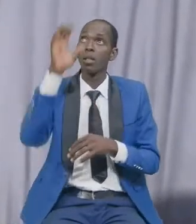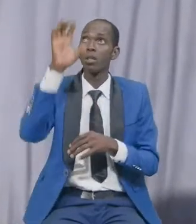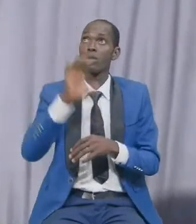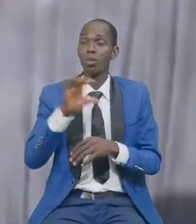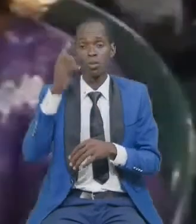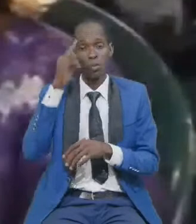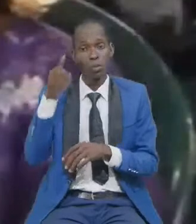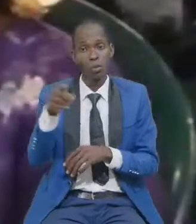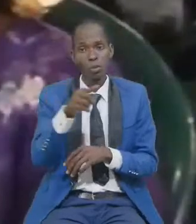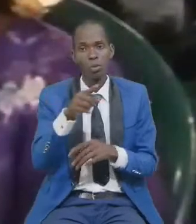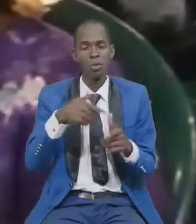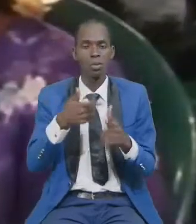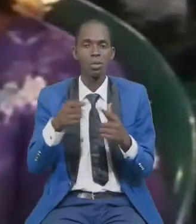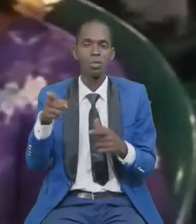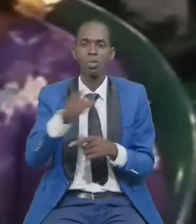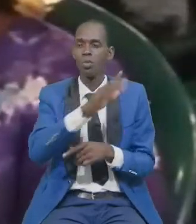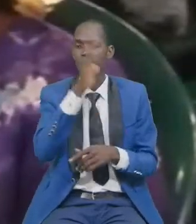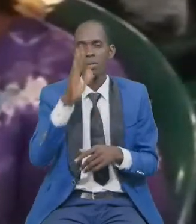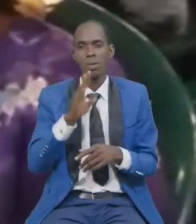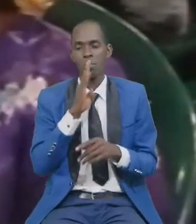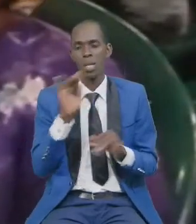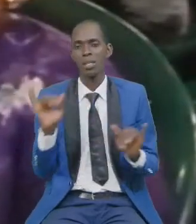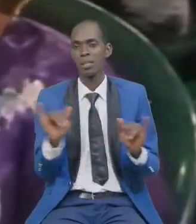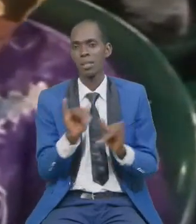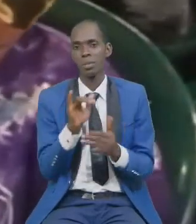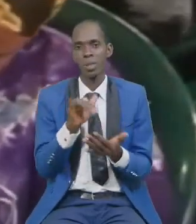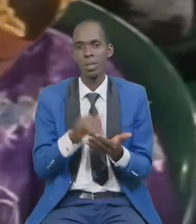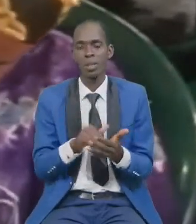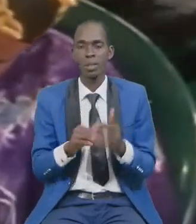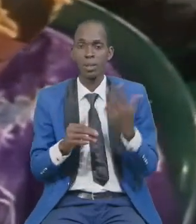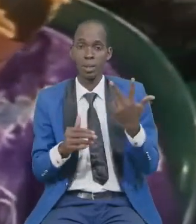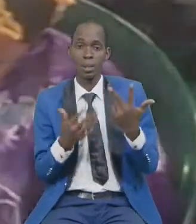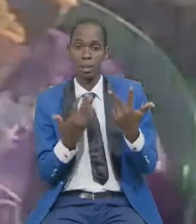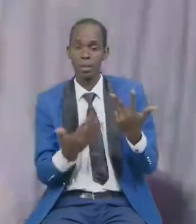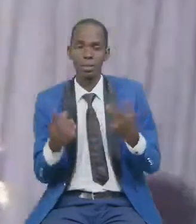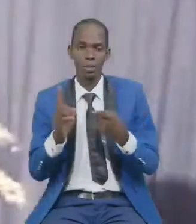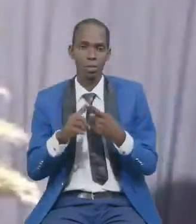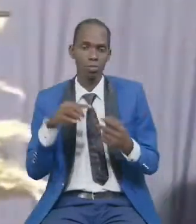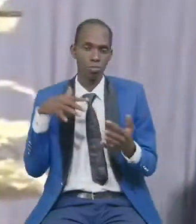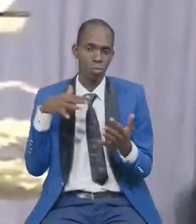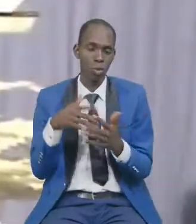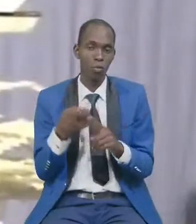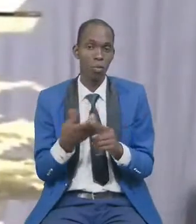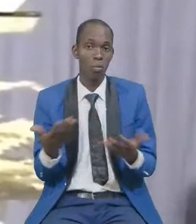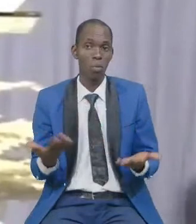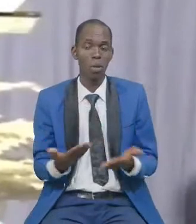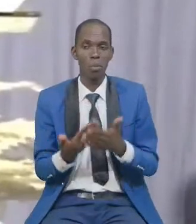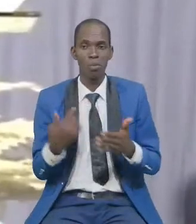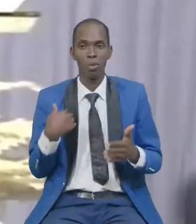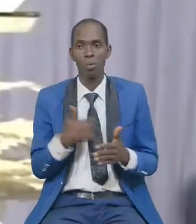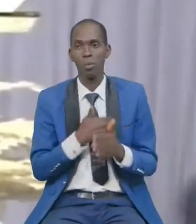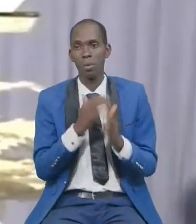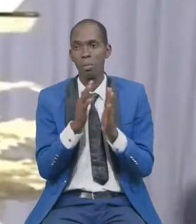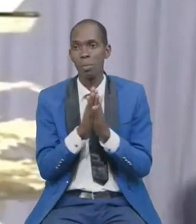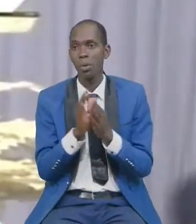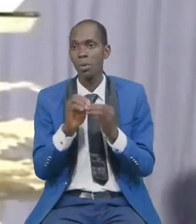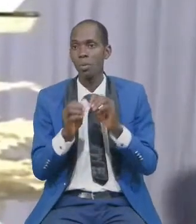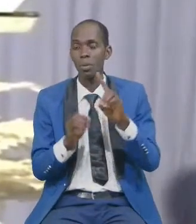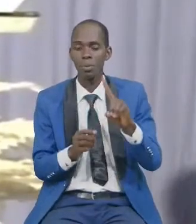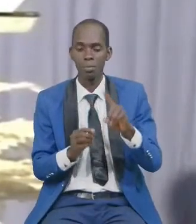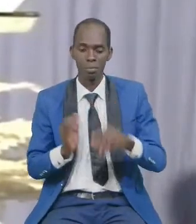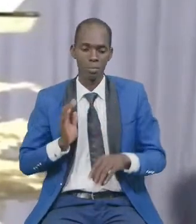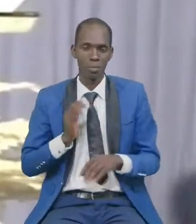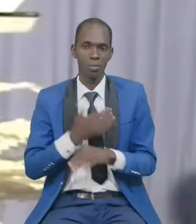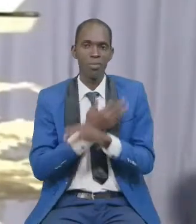the same again. Three things we're going to consider before we pray. Number one, our